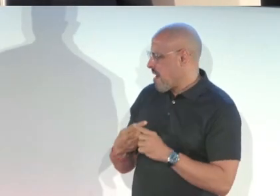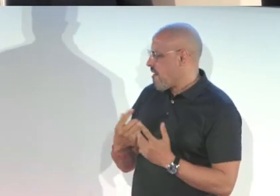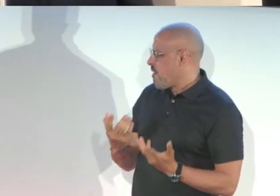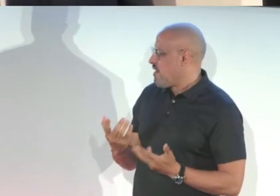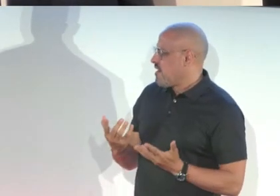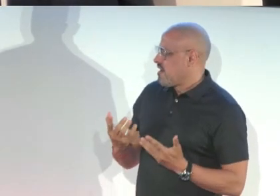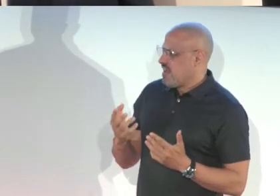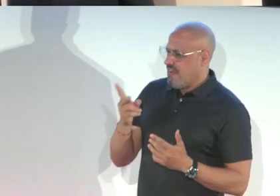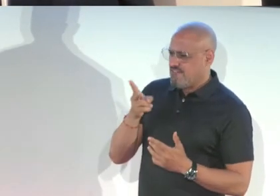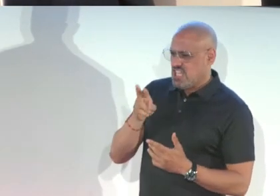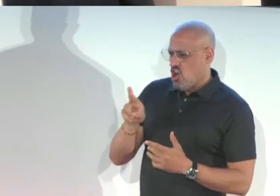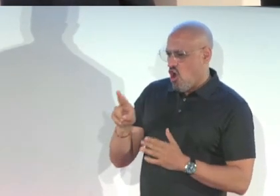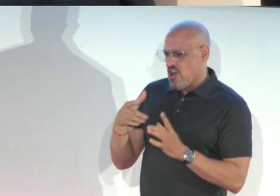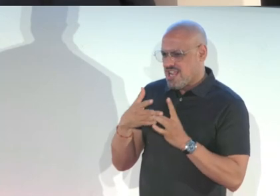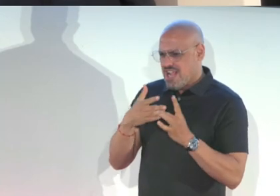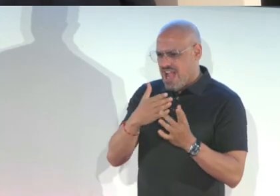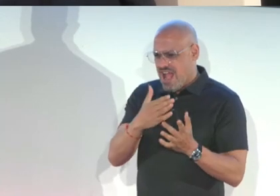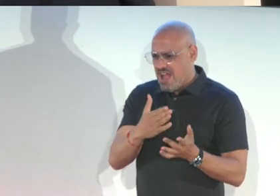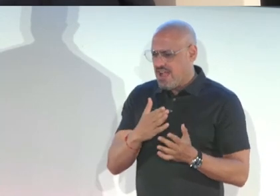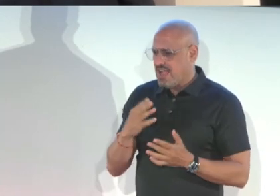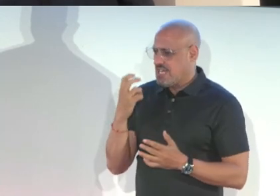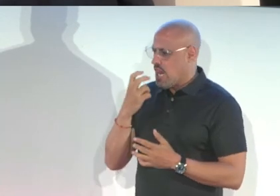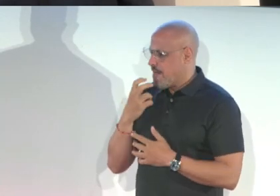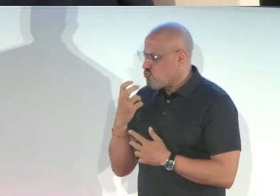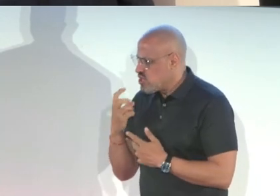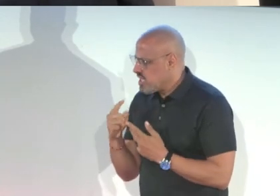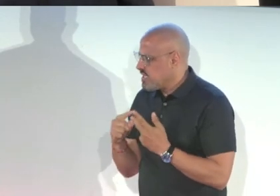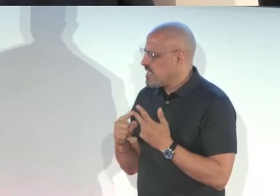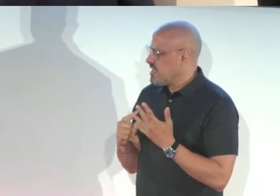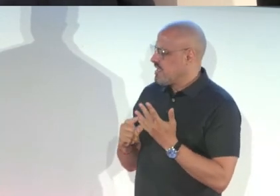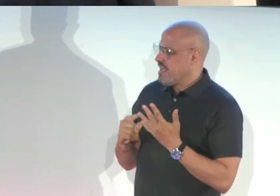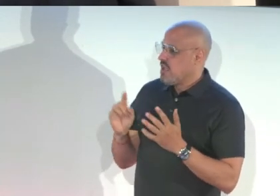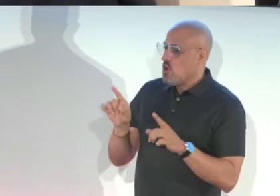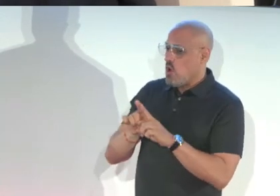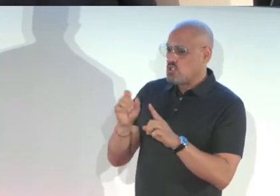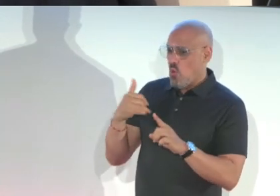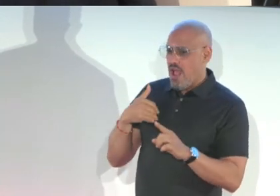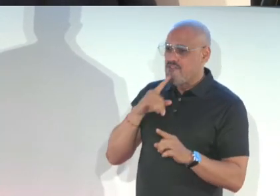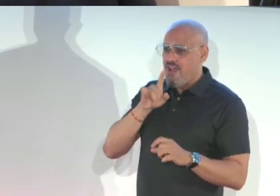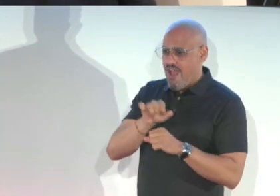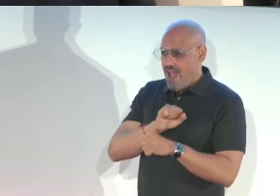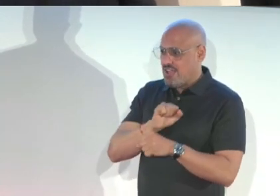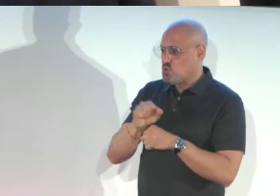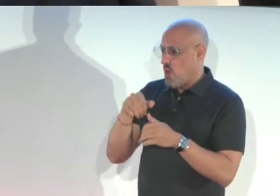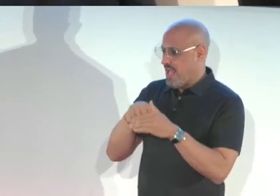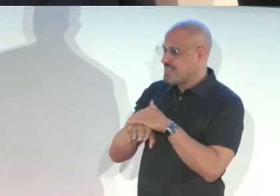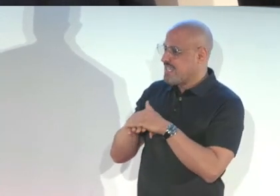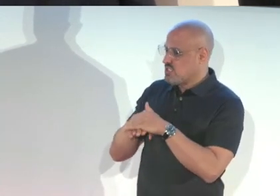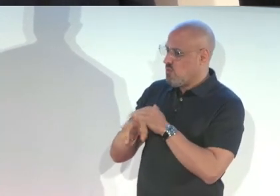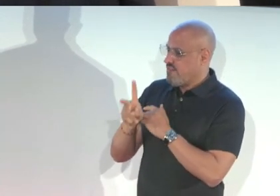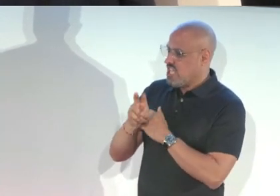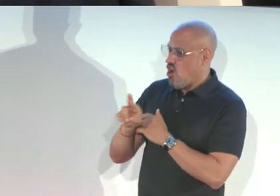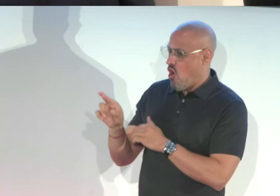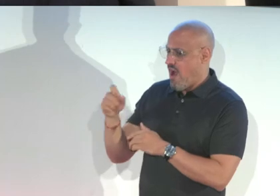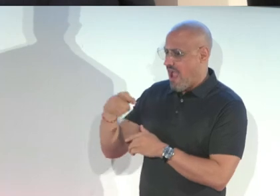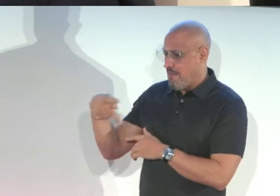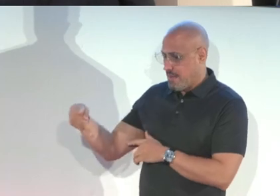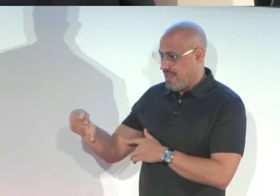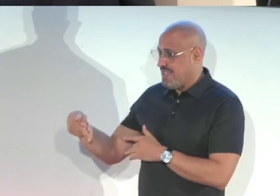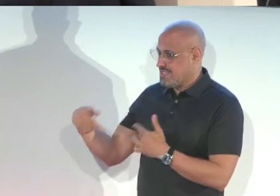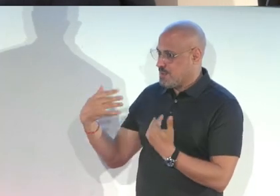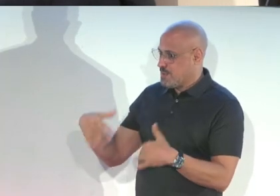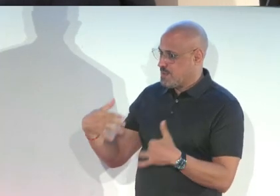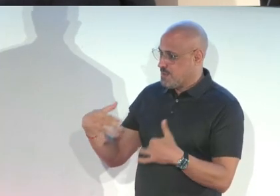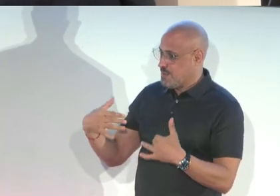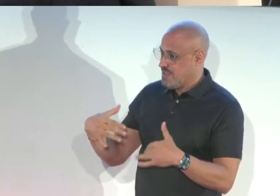5 years, especially with the research talks about the VR guide, the lip